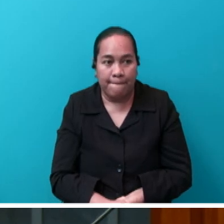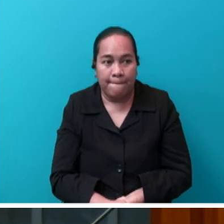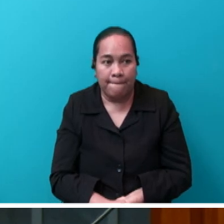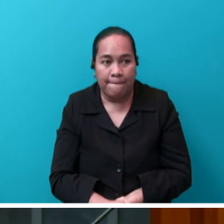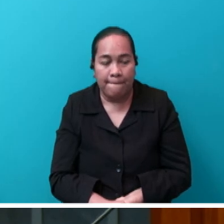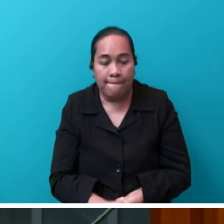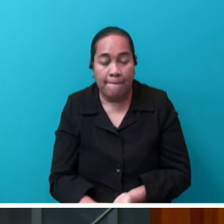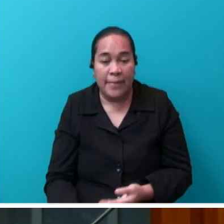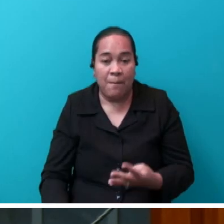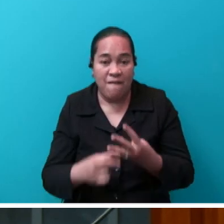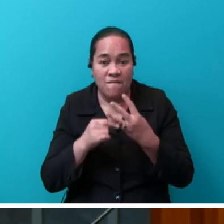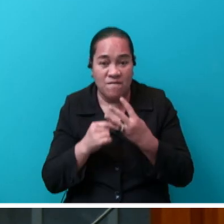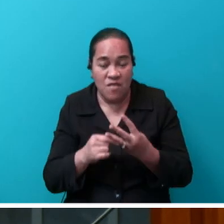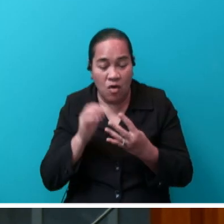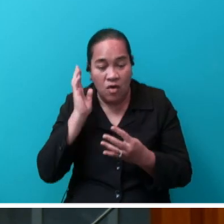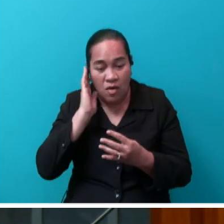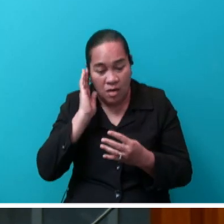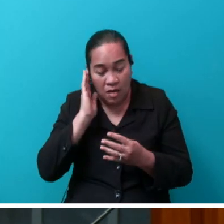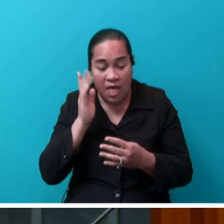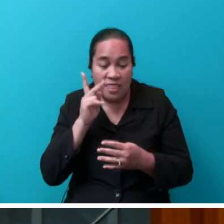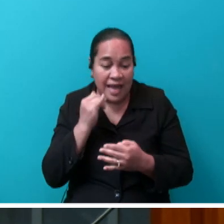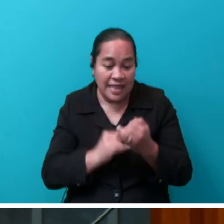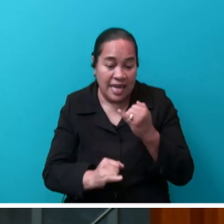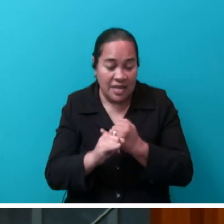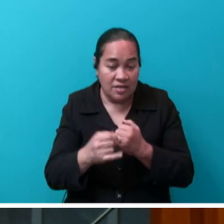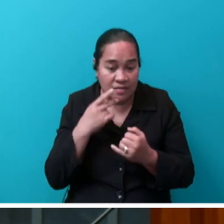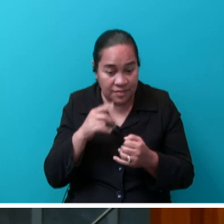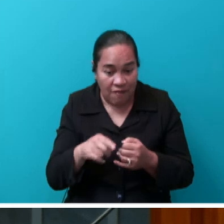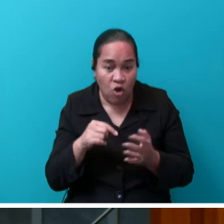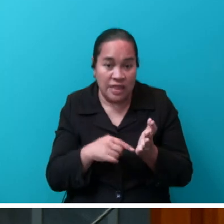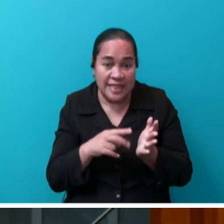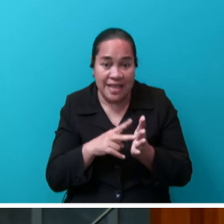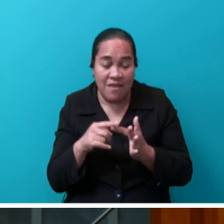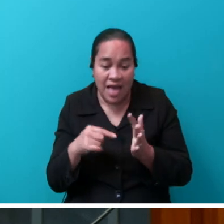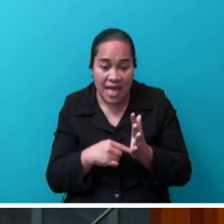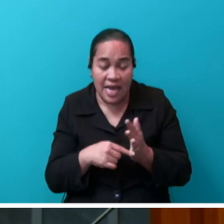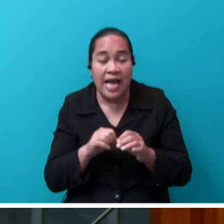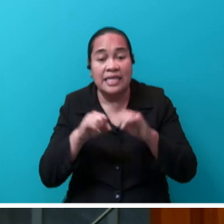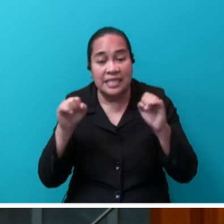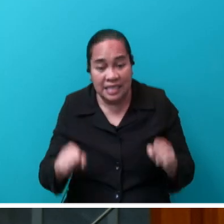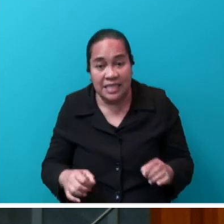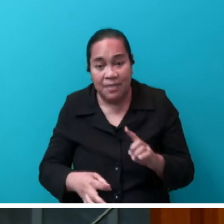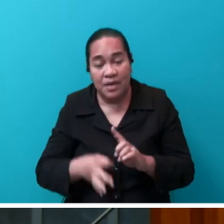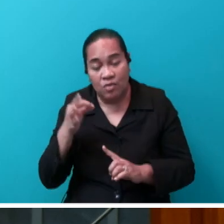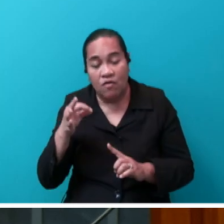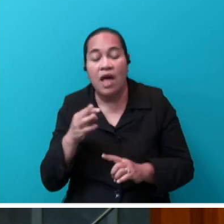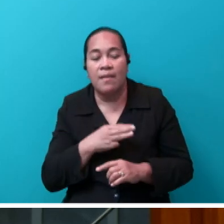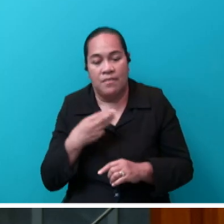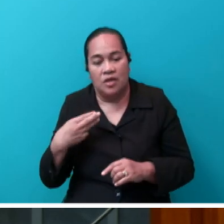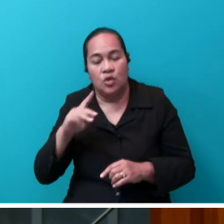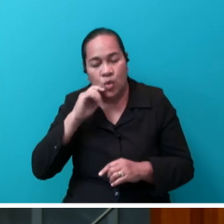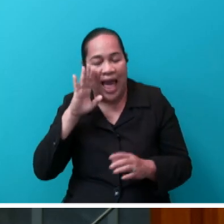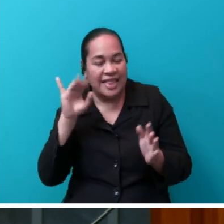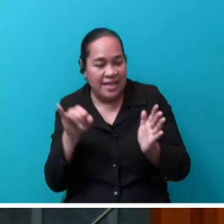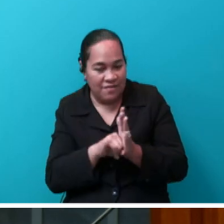And number four, Mr. Speaker, sir, the international visits for TVET and education system improvement. And the Ministry of Education will identify